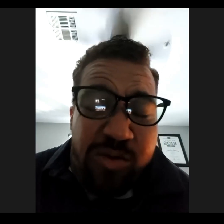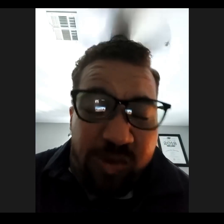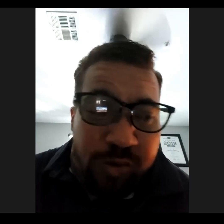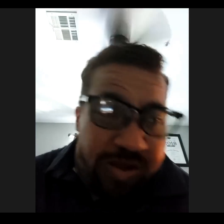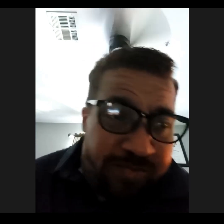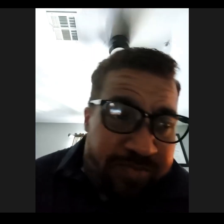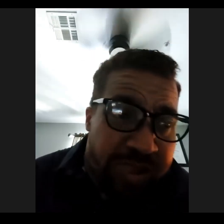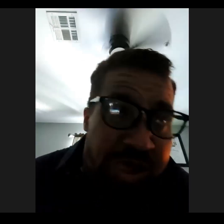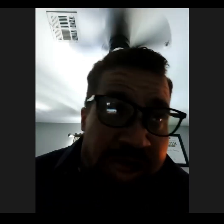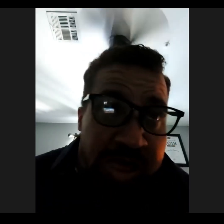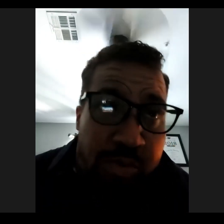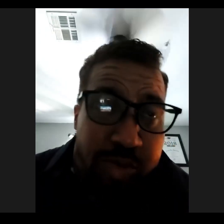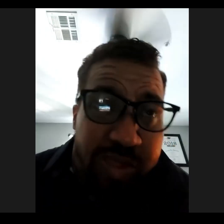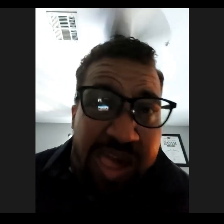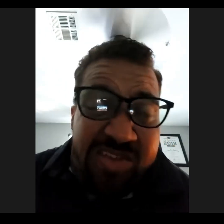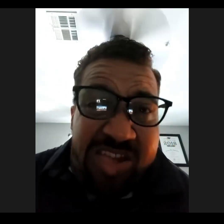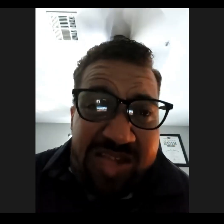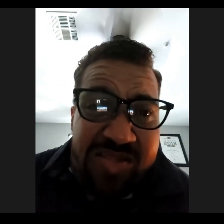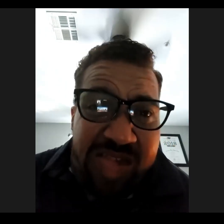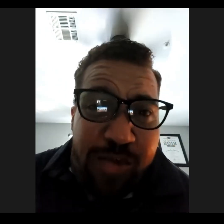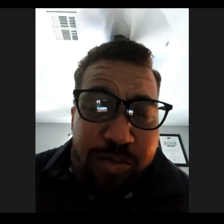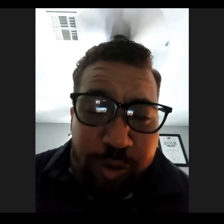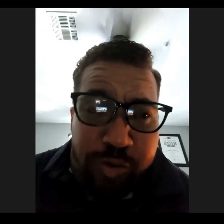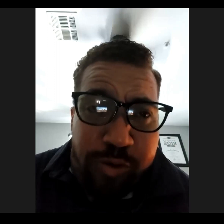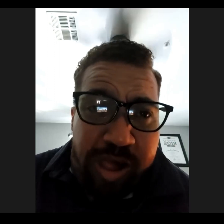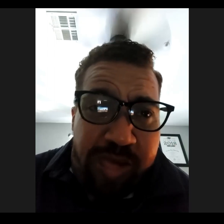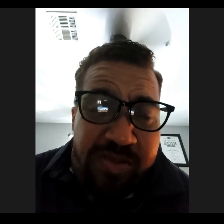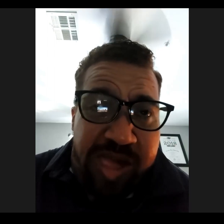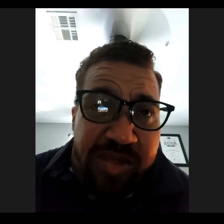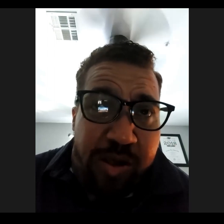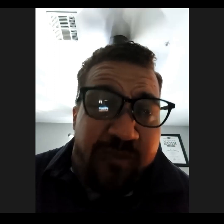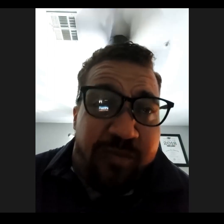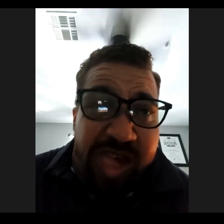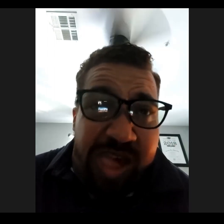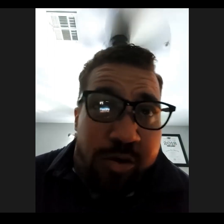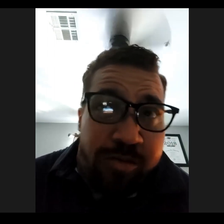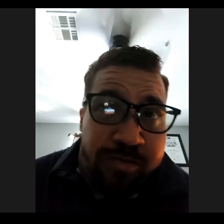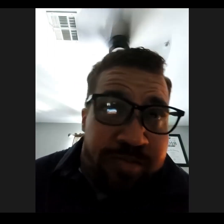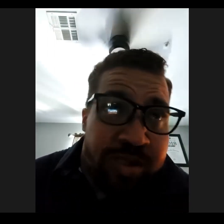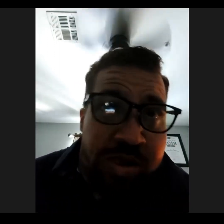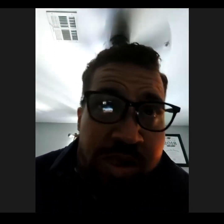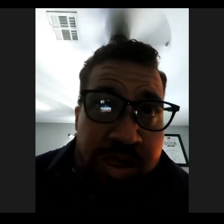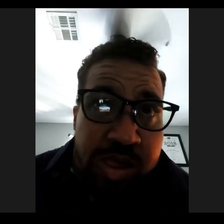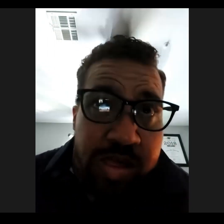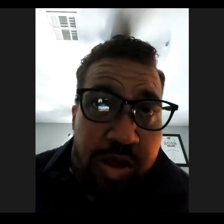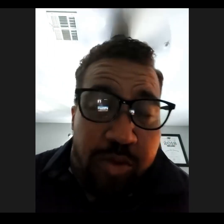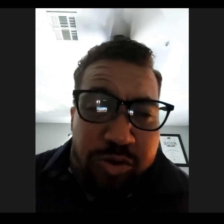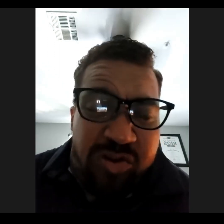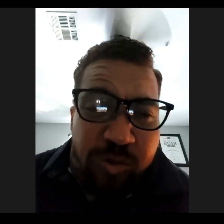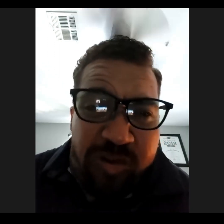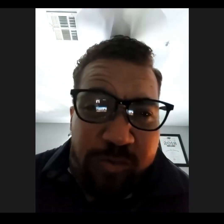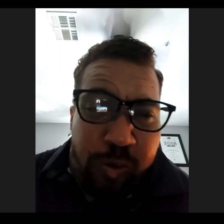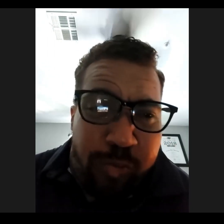29 years old. But I attended that program, and then from there,